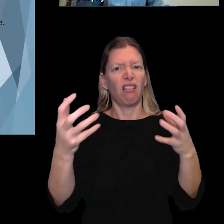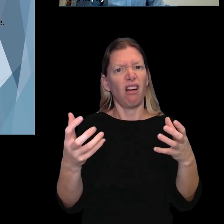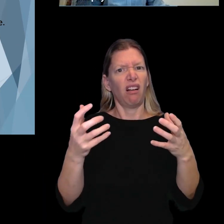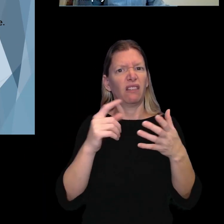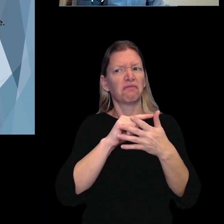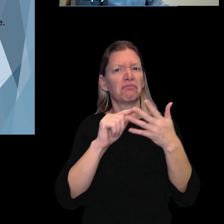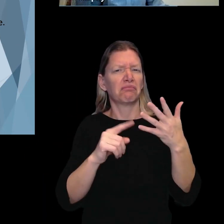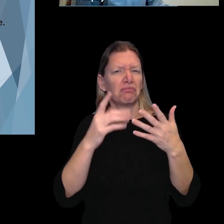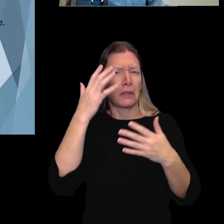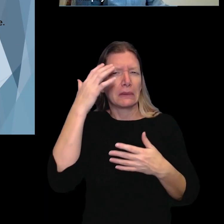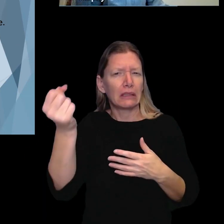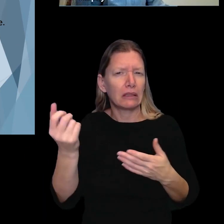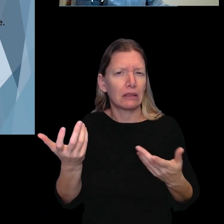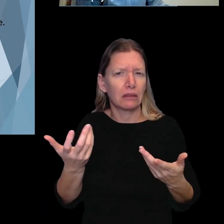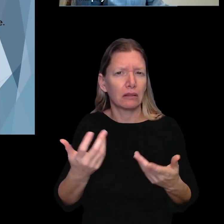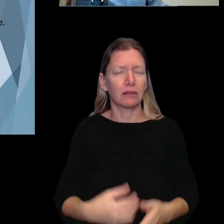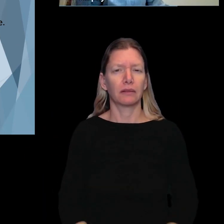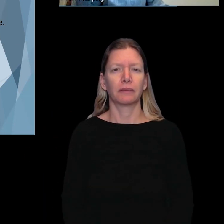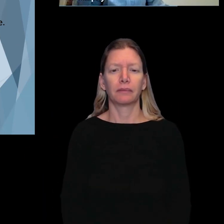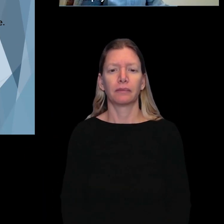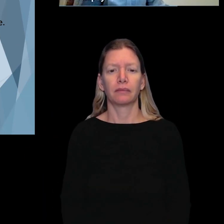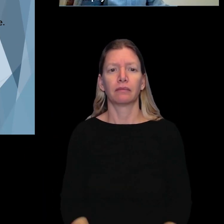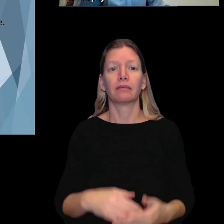exits. So a lot of this is based on common sense.